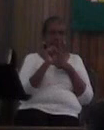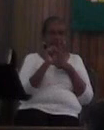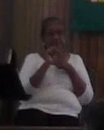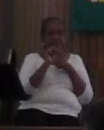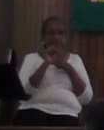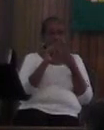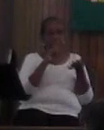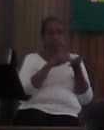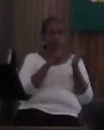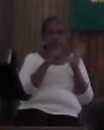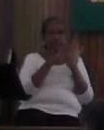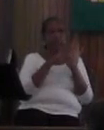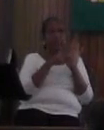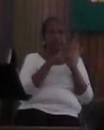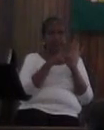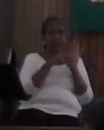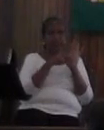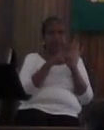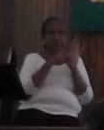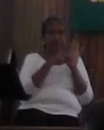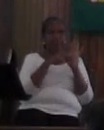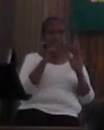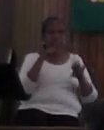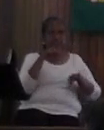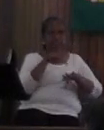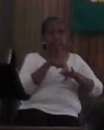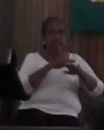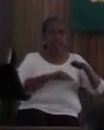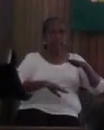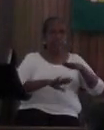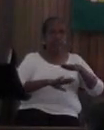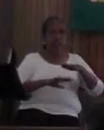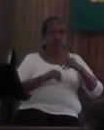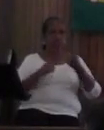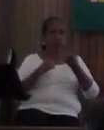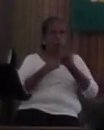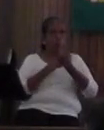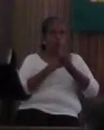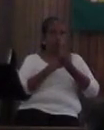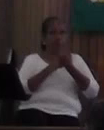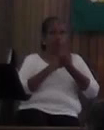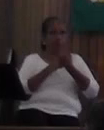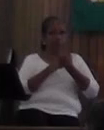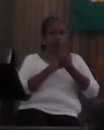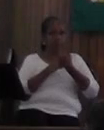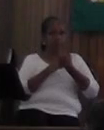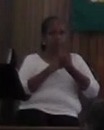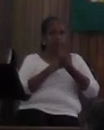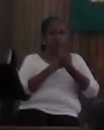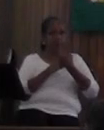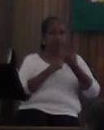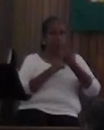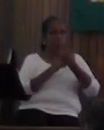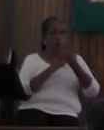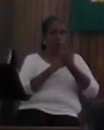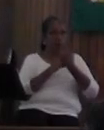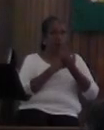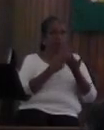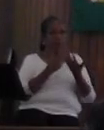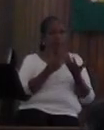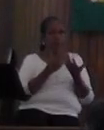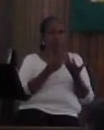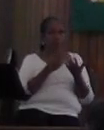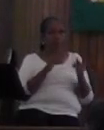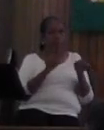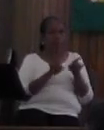And it means to stand under, support, undergird. Hypostasis